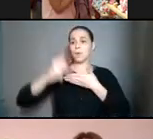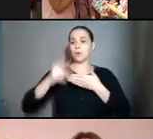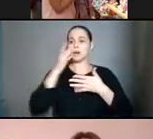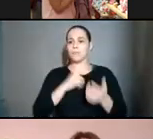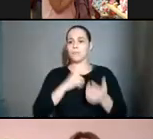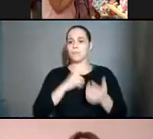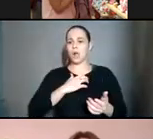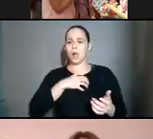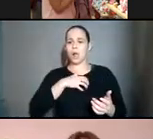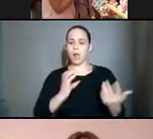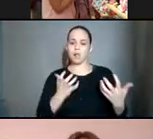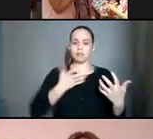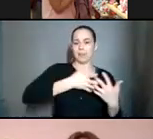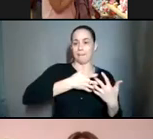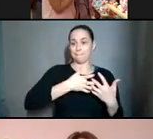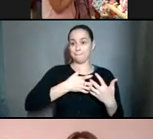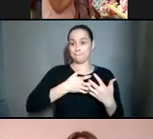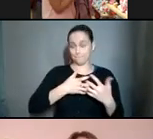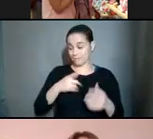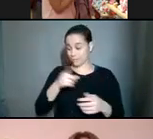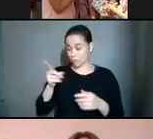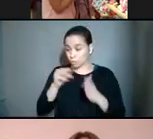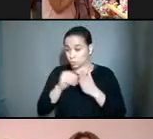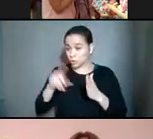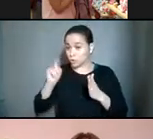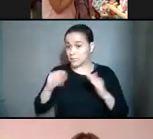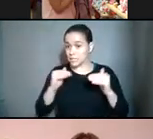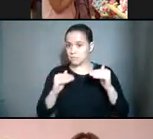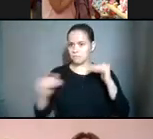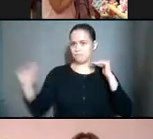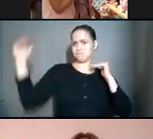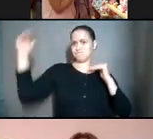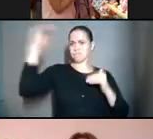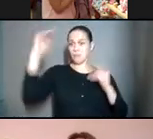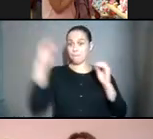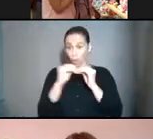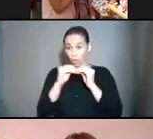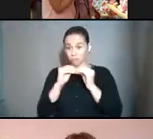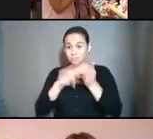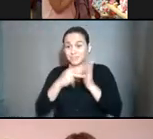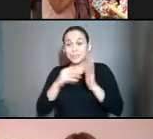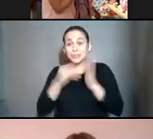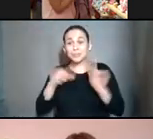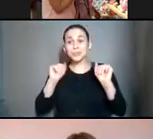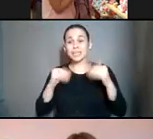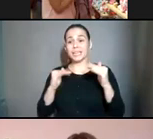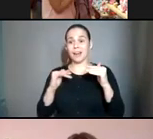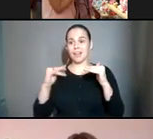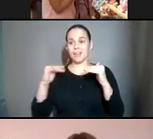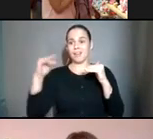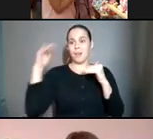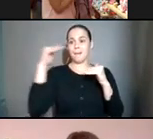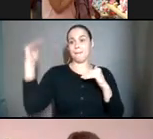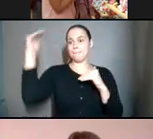our students who need more than grade level standards, your child may progress beyond. That's why it's really important for us to